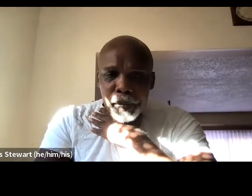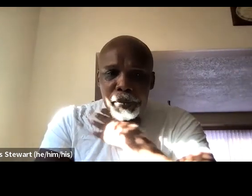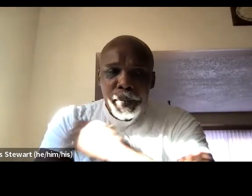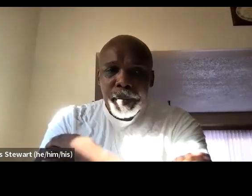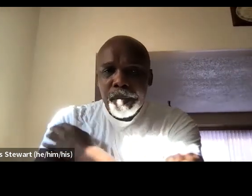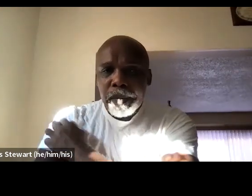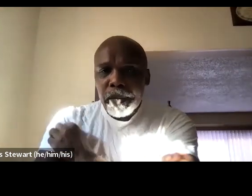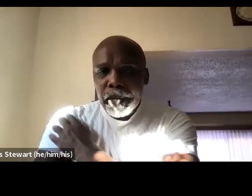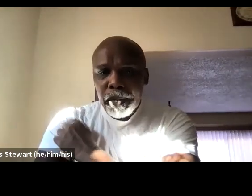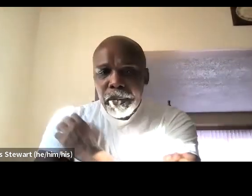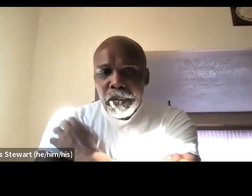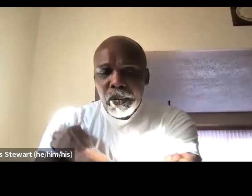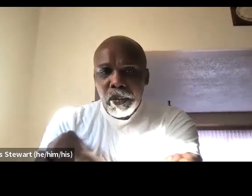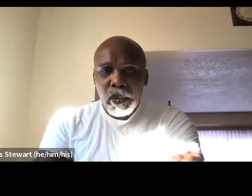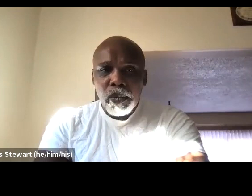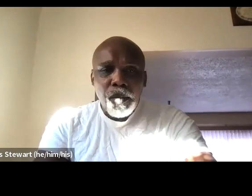know.